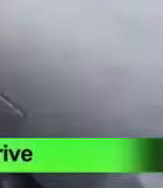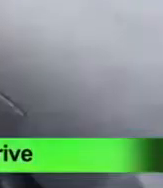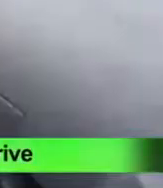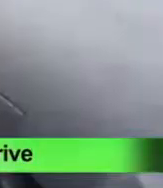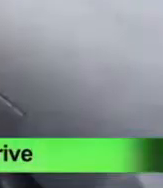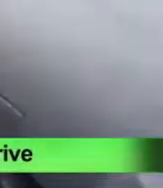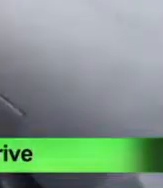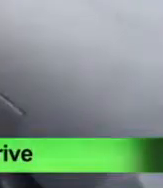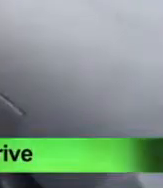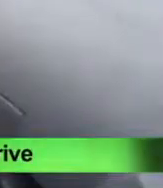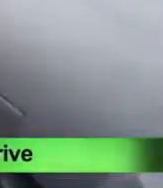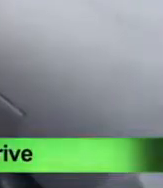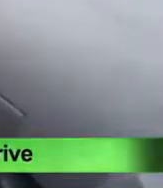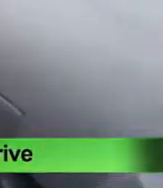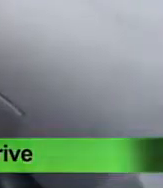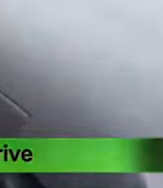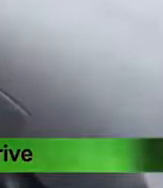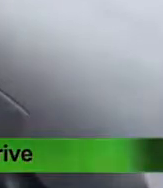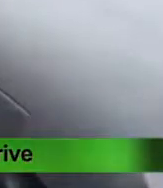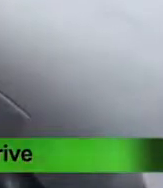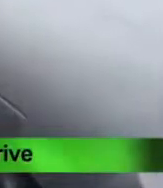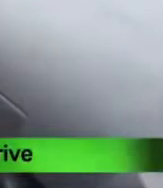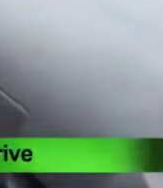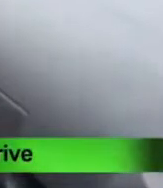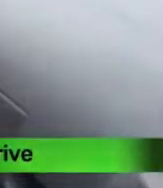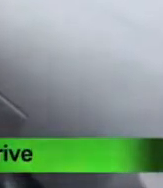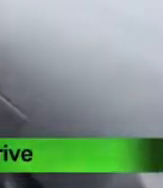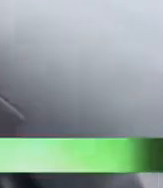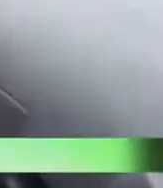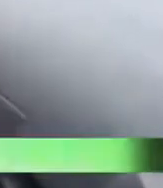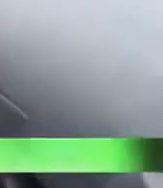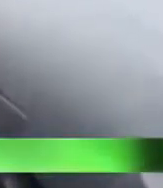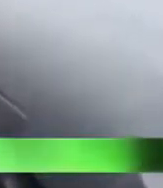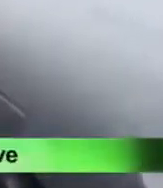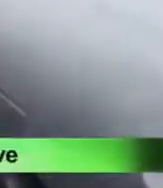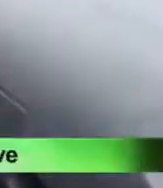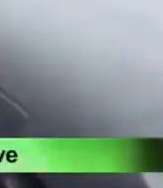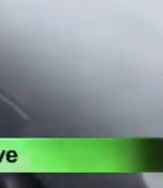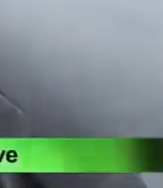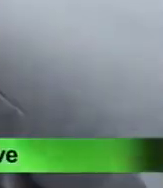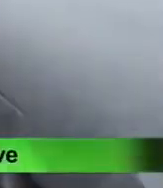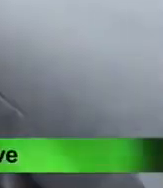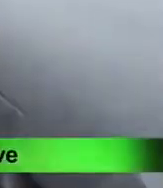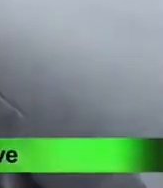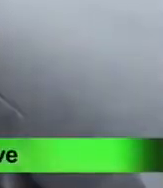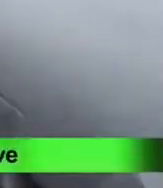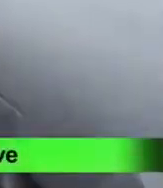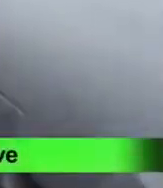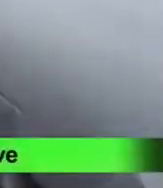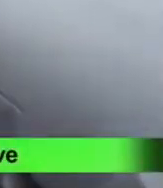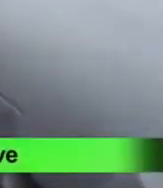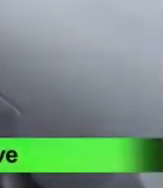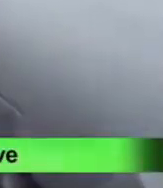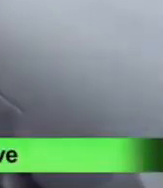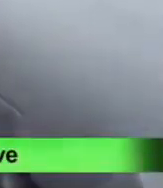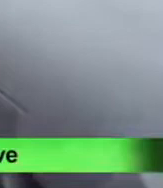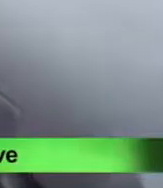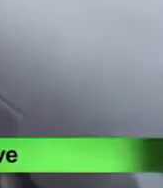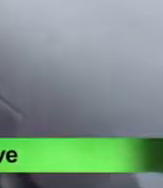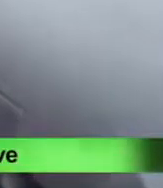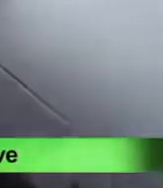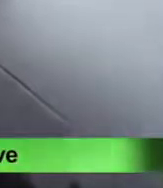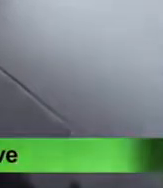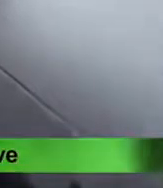include fidgeting with the radio, reaching across to look for something in the car, using a mobile phone or